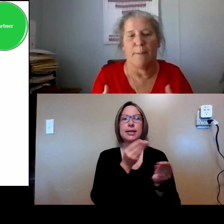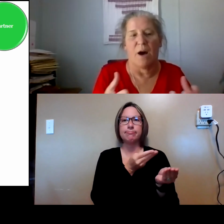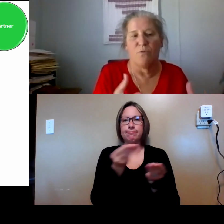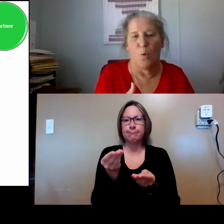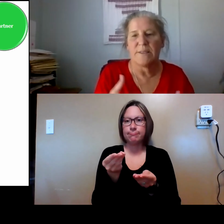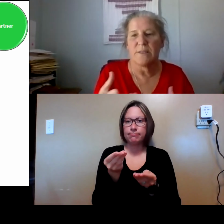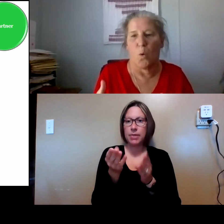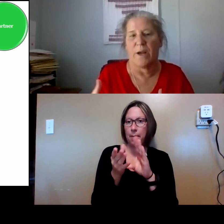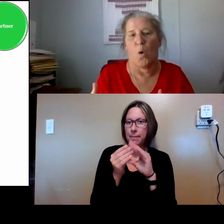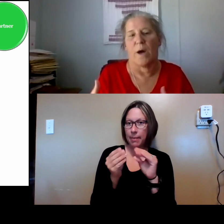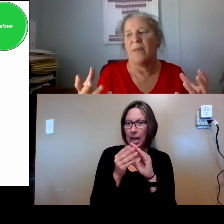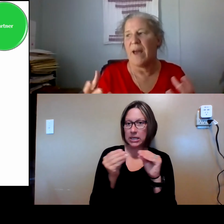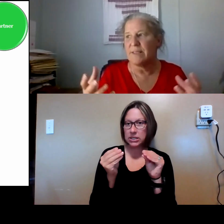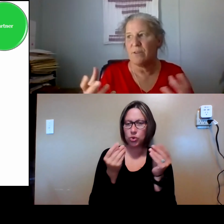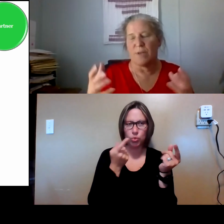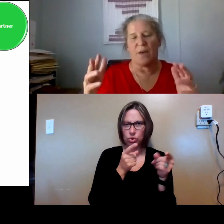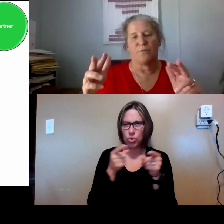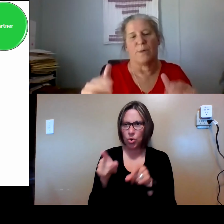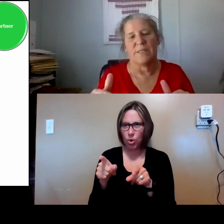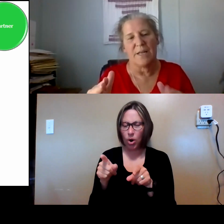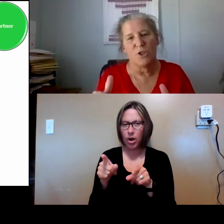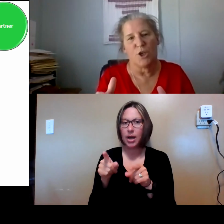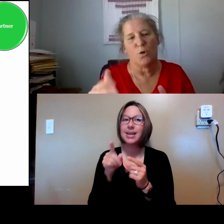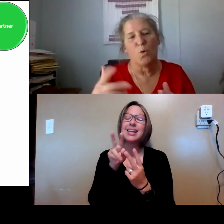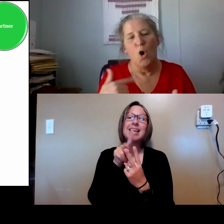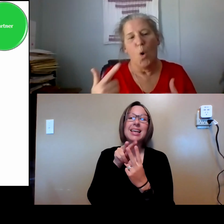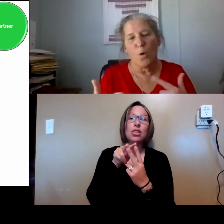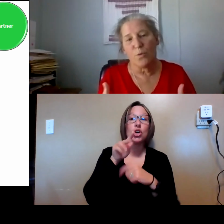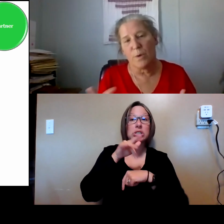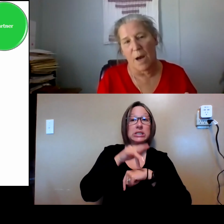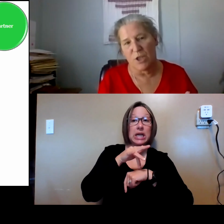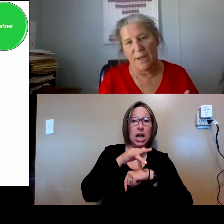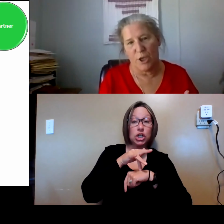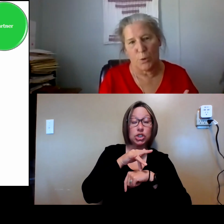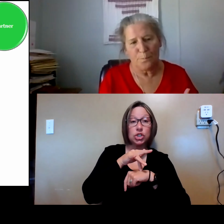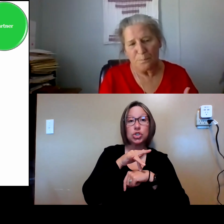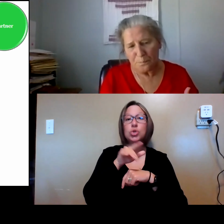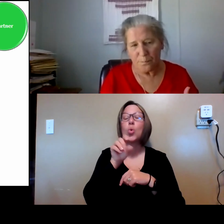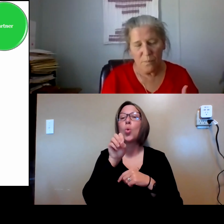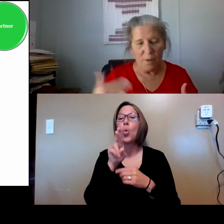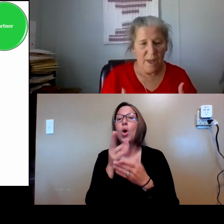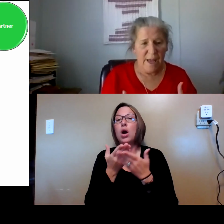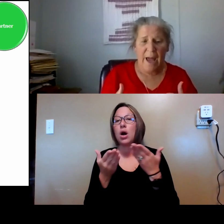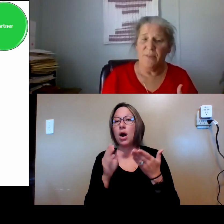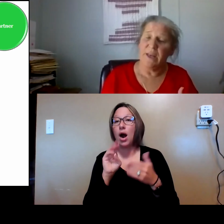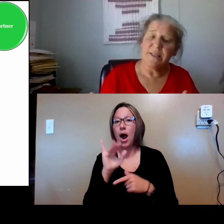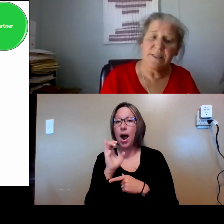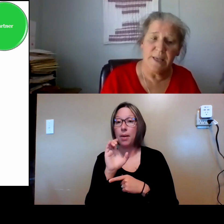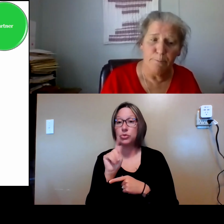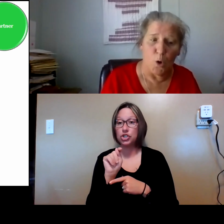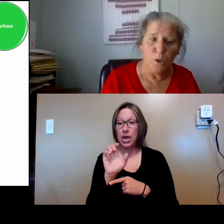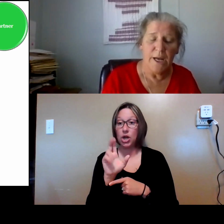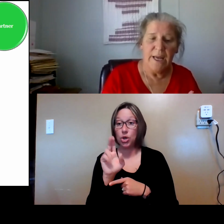to them of what's going on. And that's either done through a touch cue or through an object cue. And then